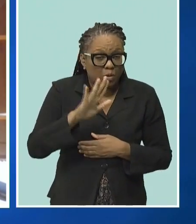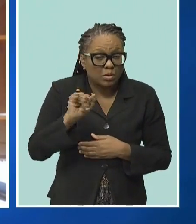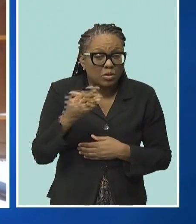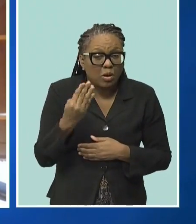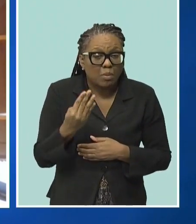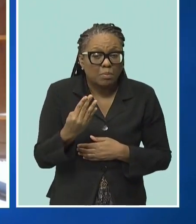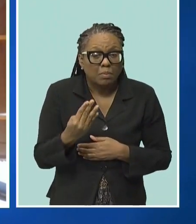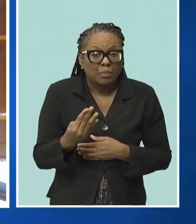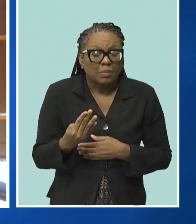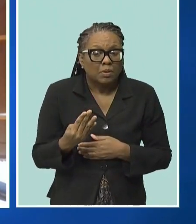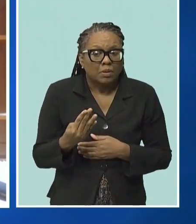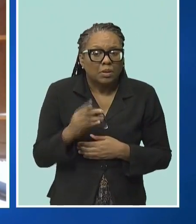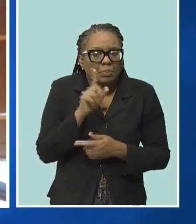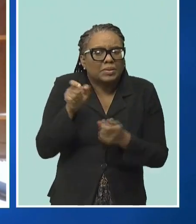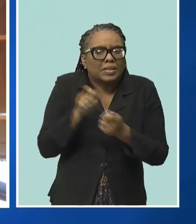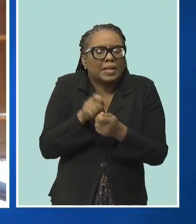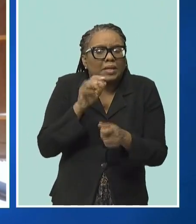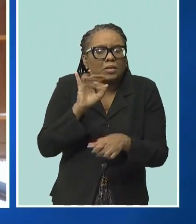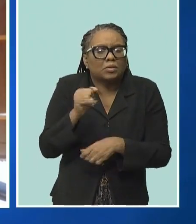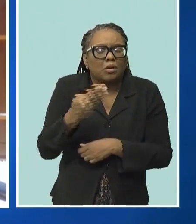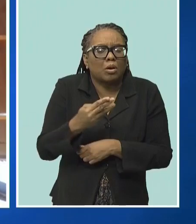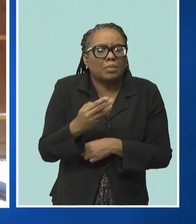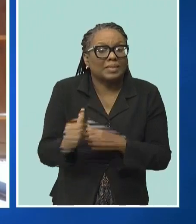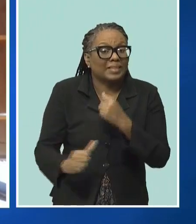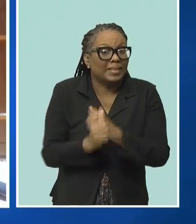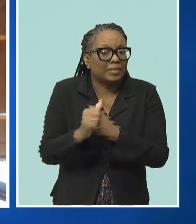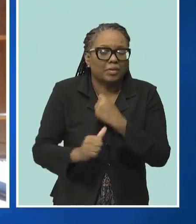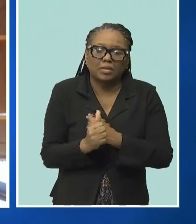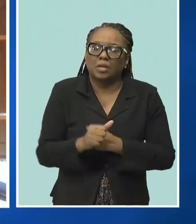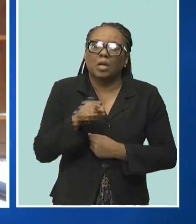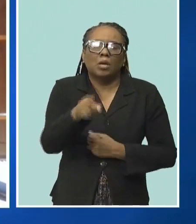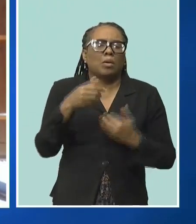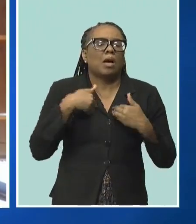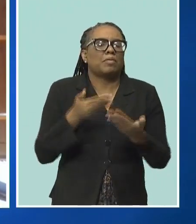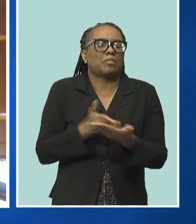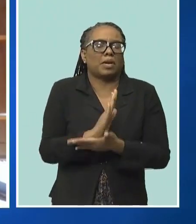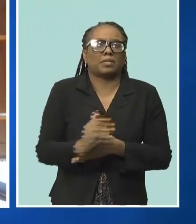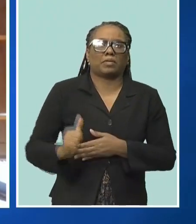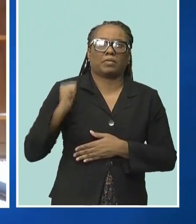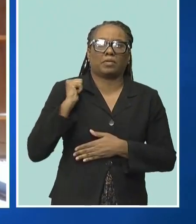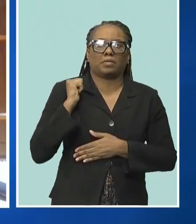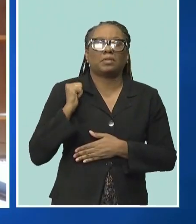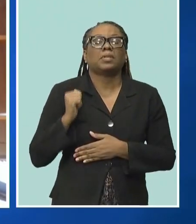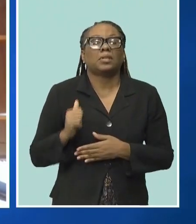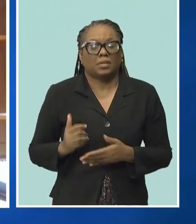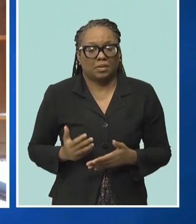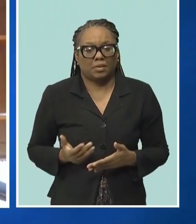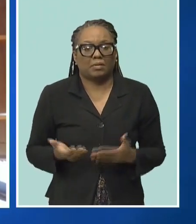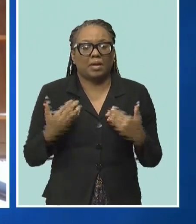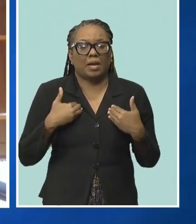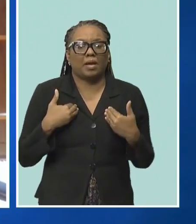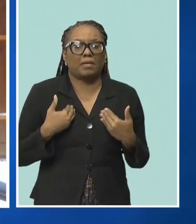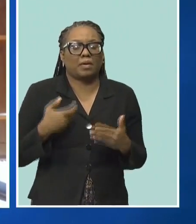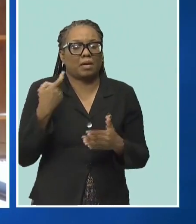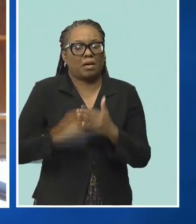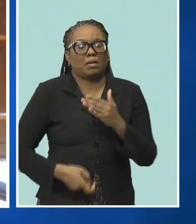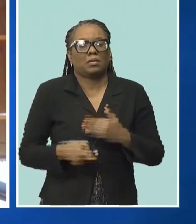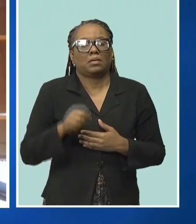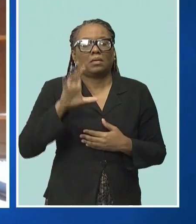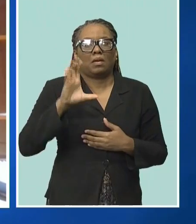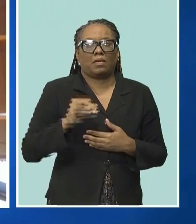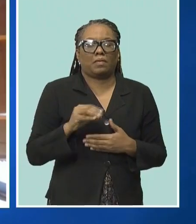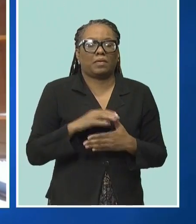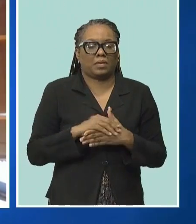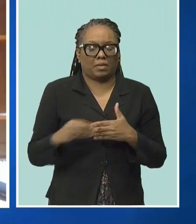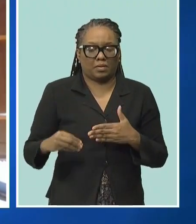is also the fees order, and only one fee. There's a fee of $50